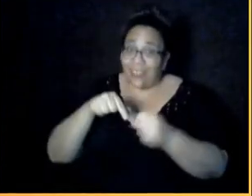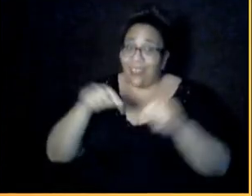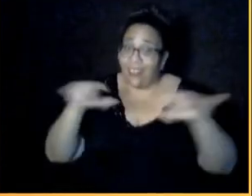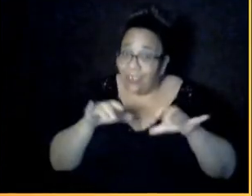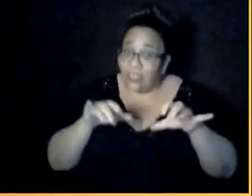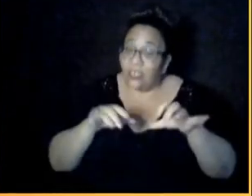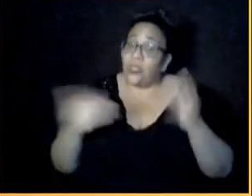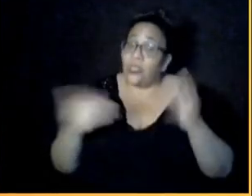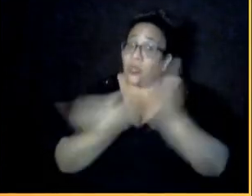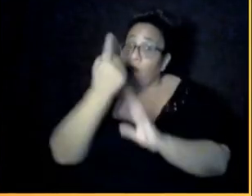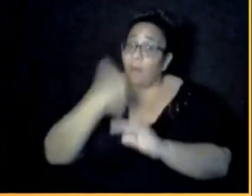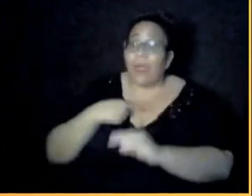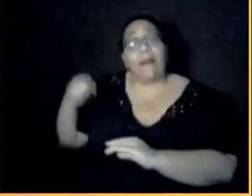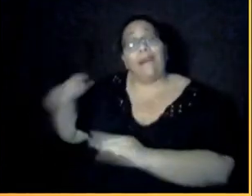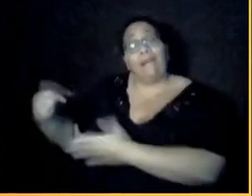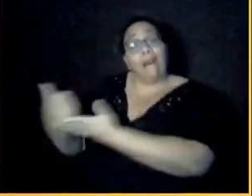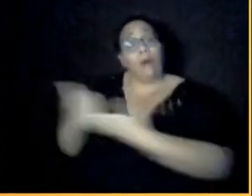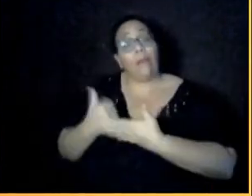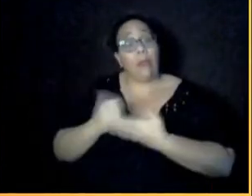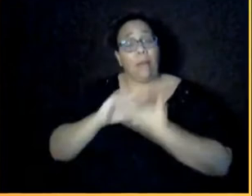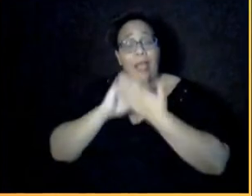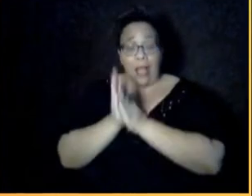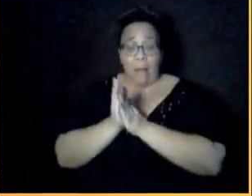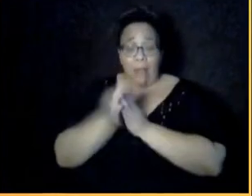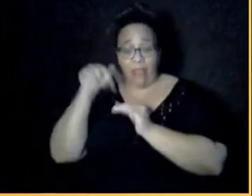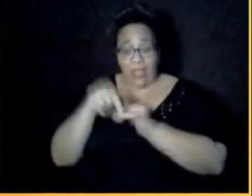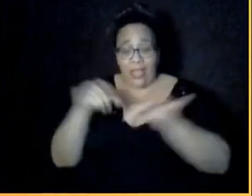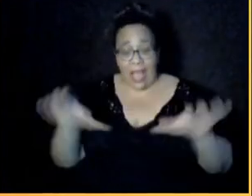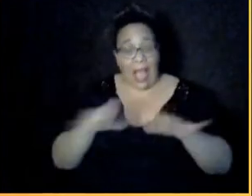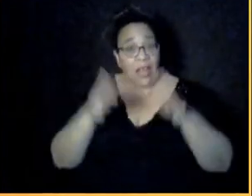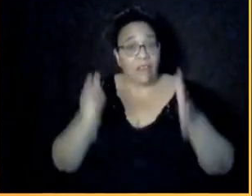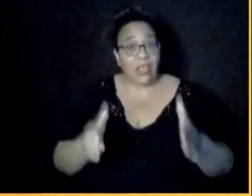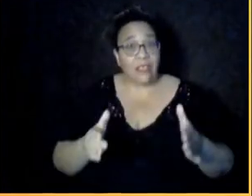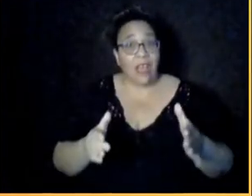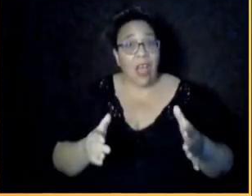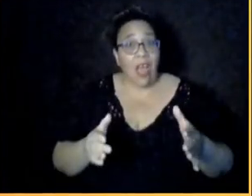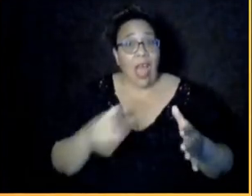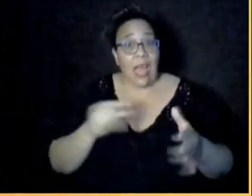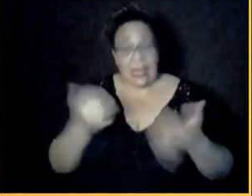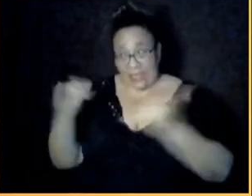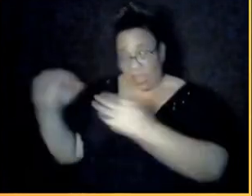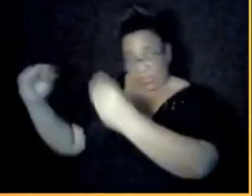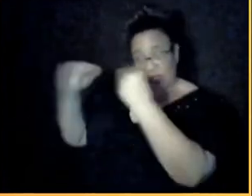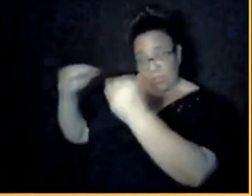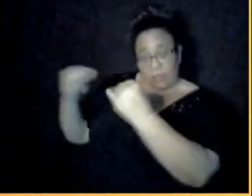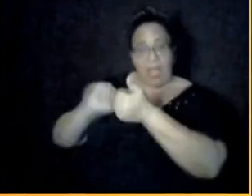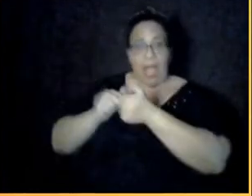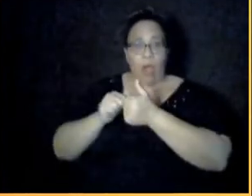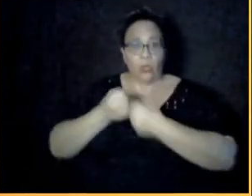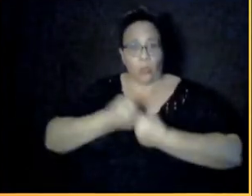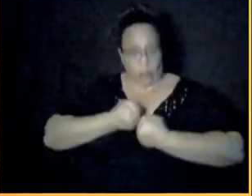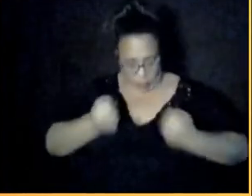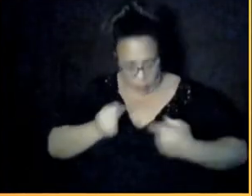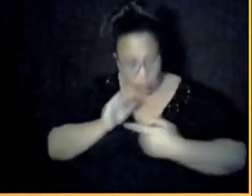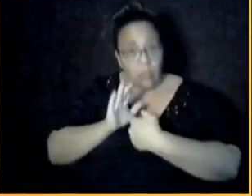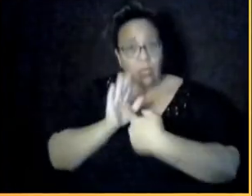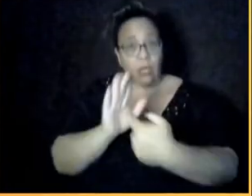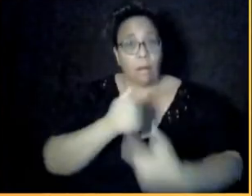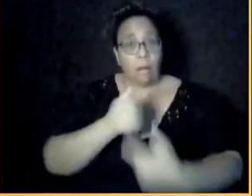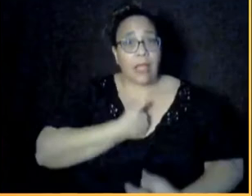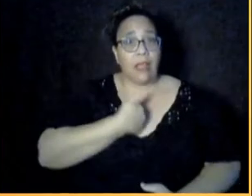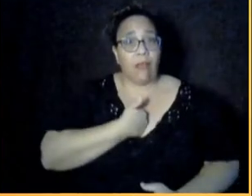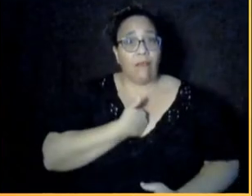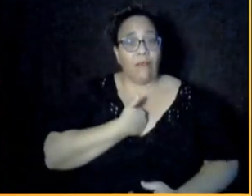me develop into, you know, this activist, and he's still teaching me how to express myself. To